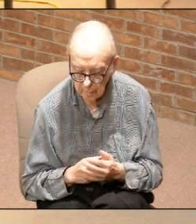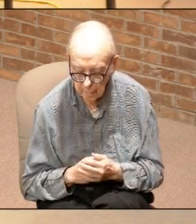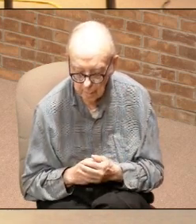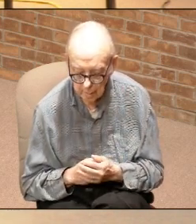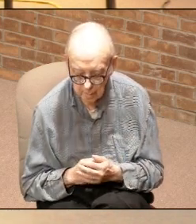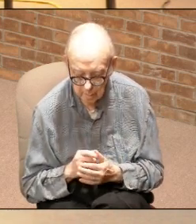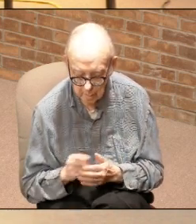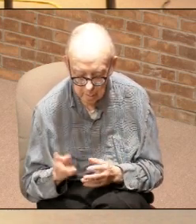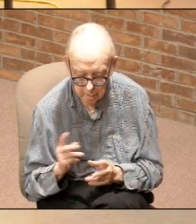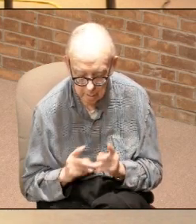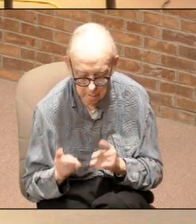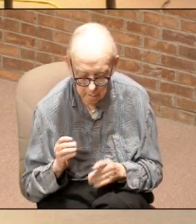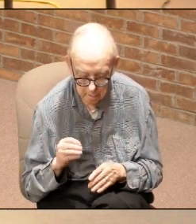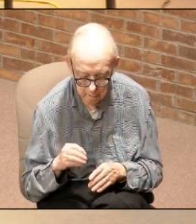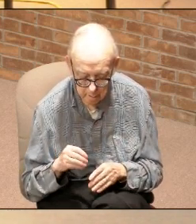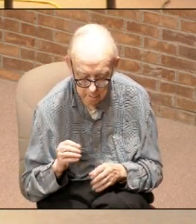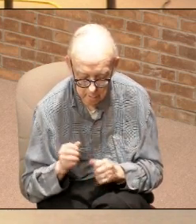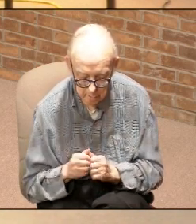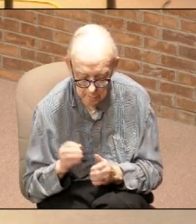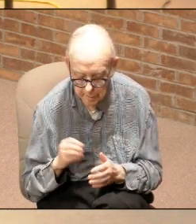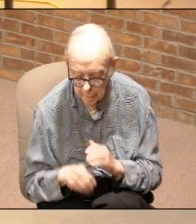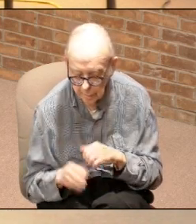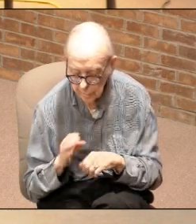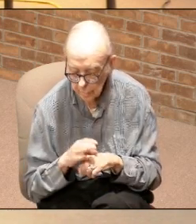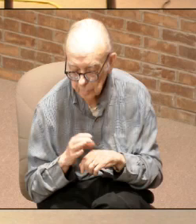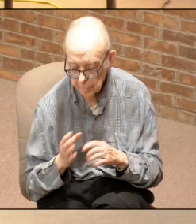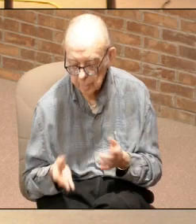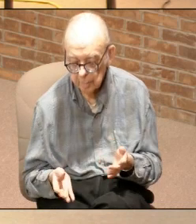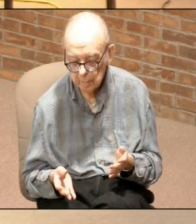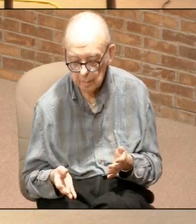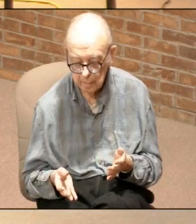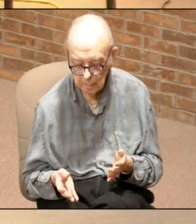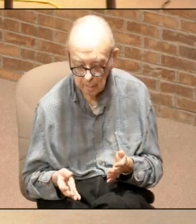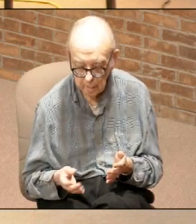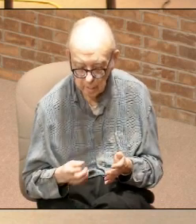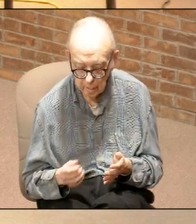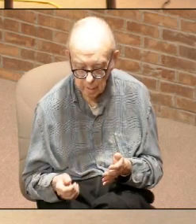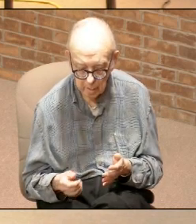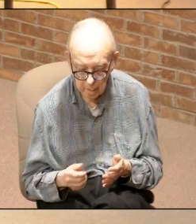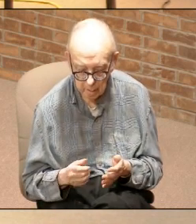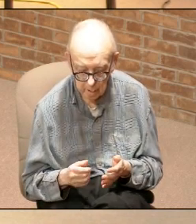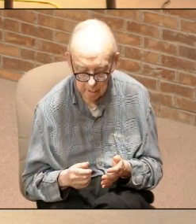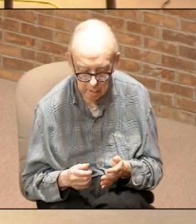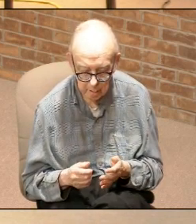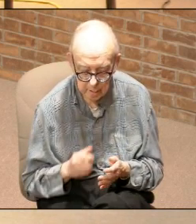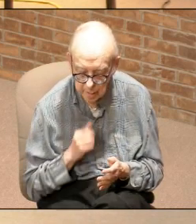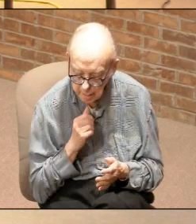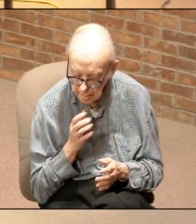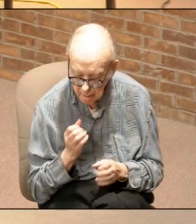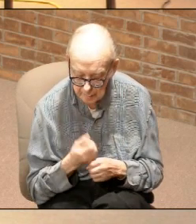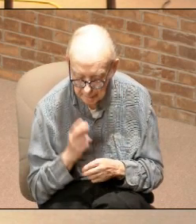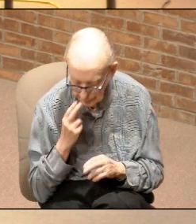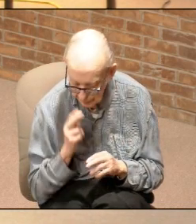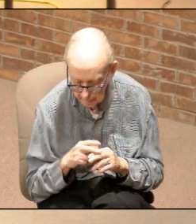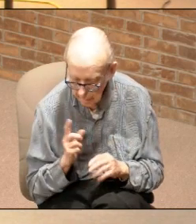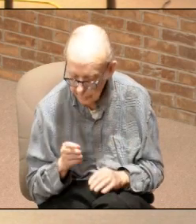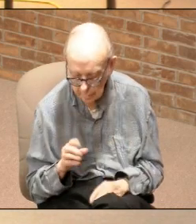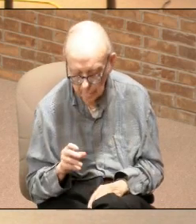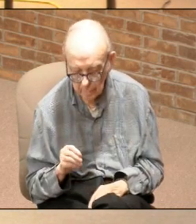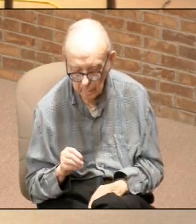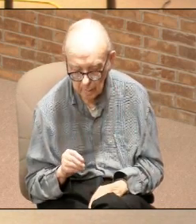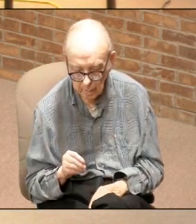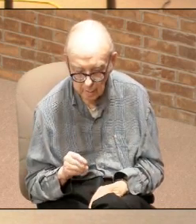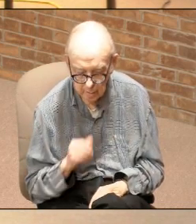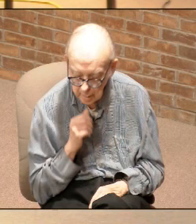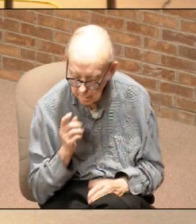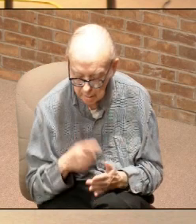there are people within the church here they're they're not going to make fun of you they're